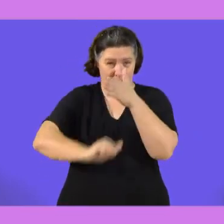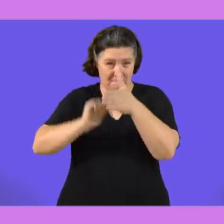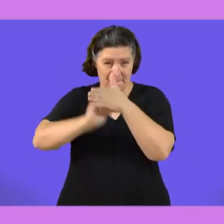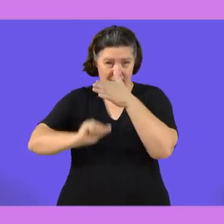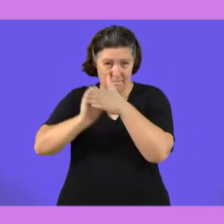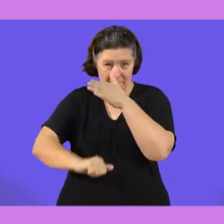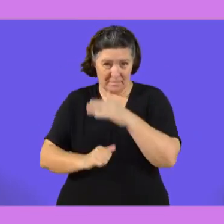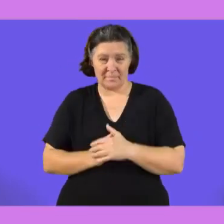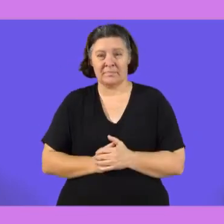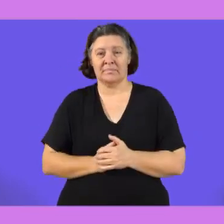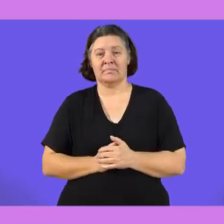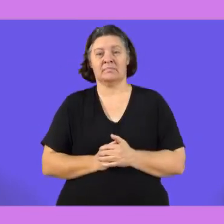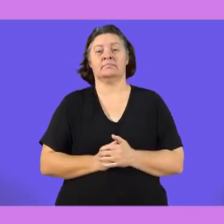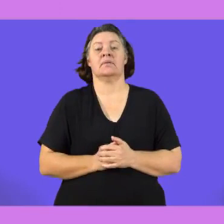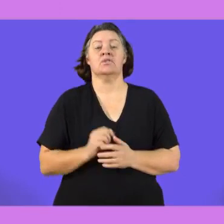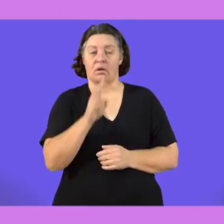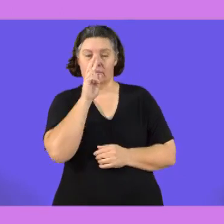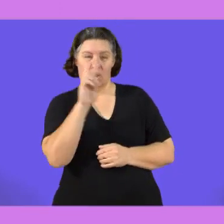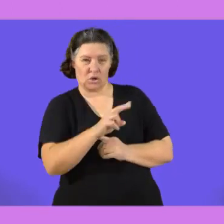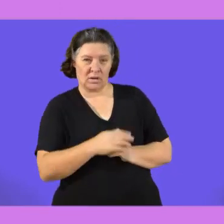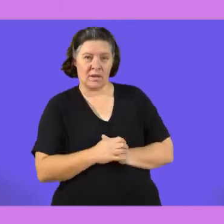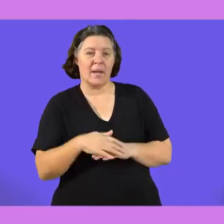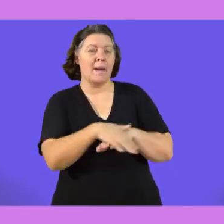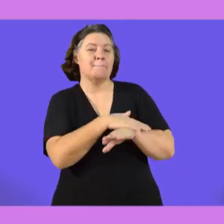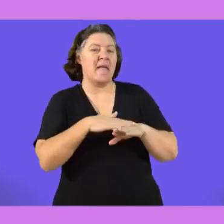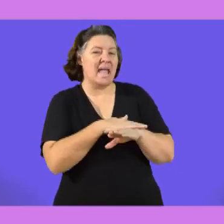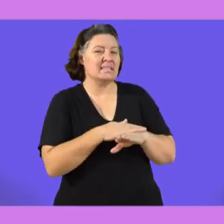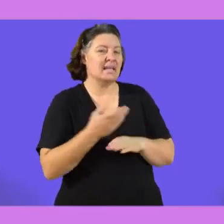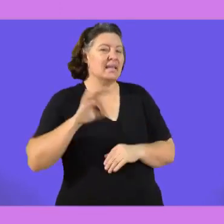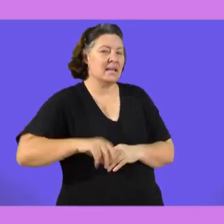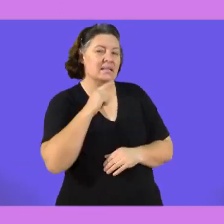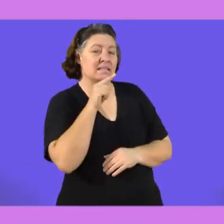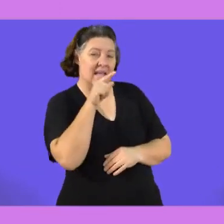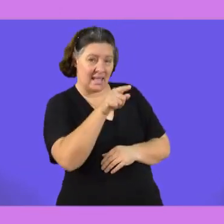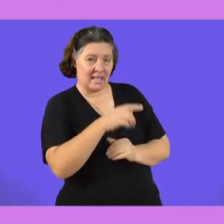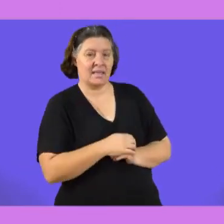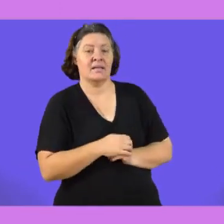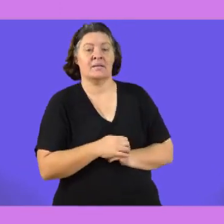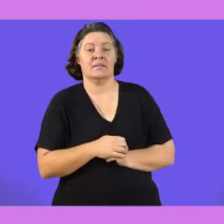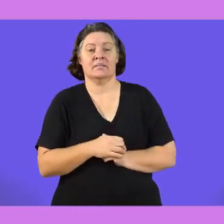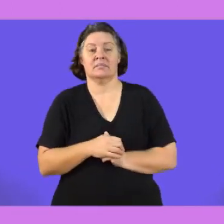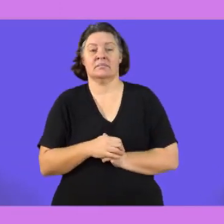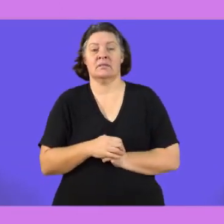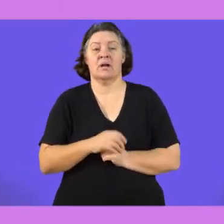basic salary to a pension fund. Okay, so now let's quickly look. What is his basic income? We already indicated here.